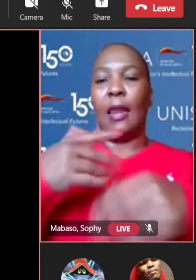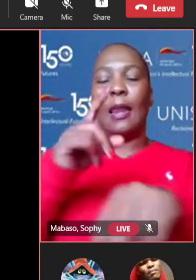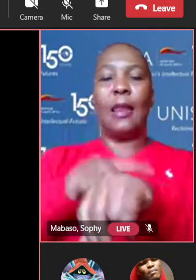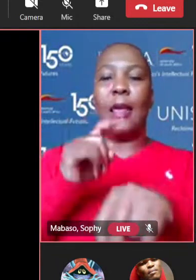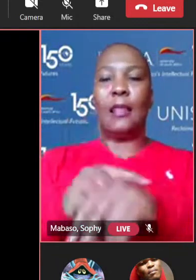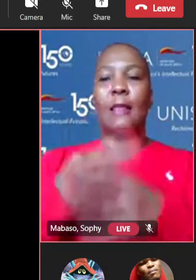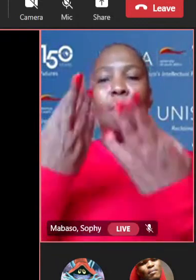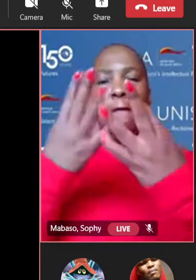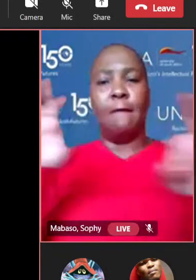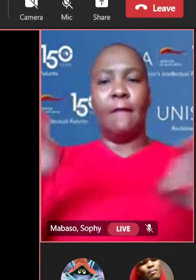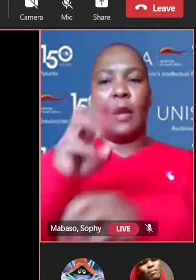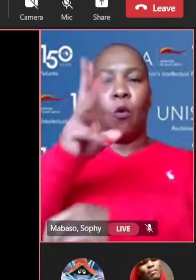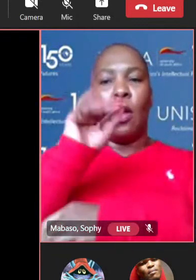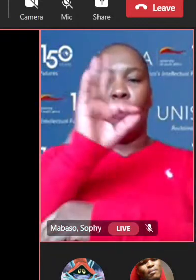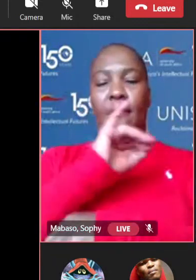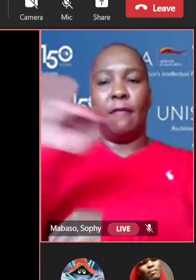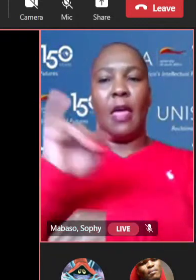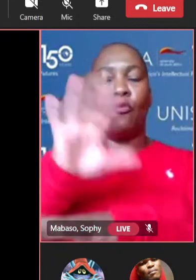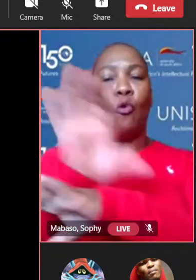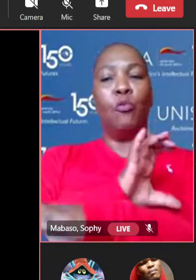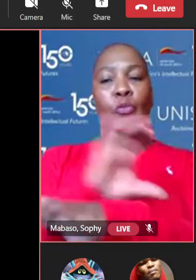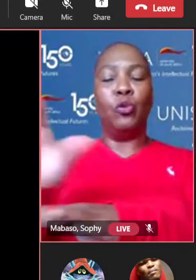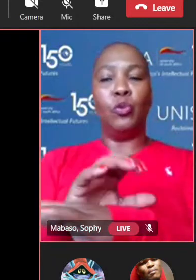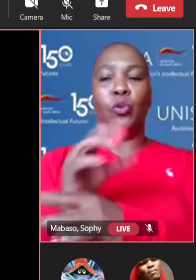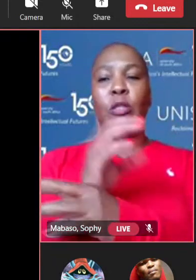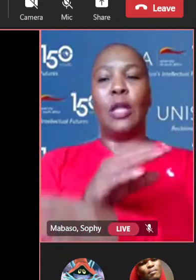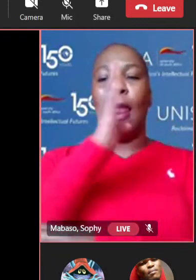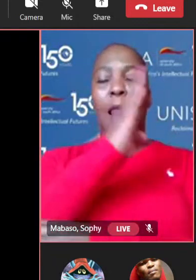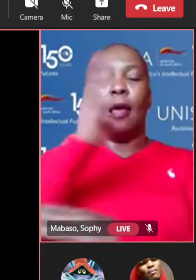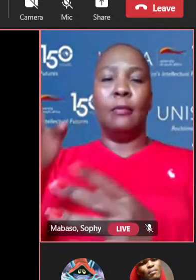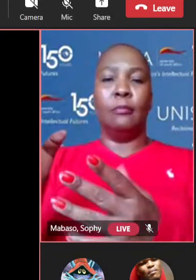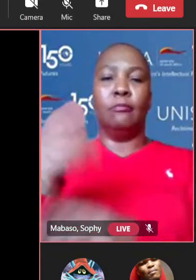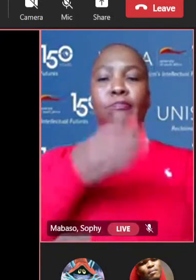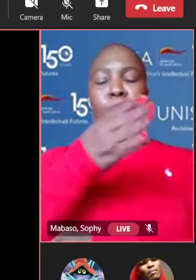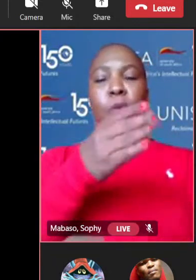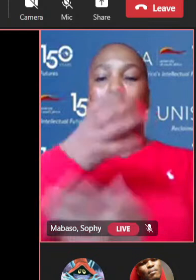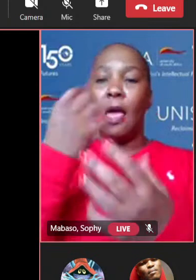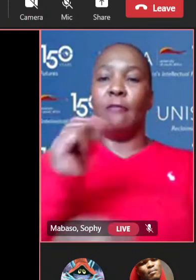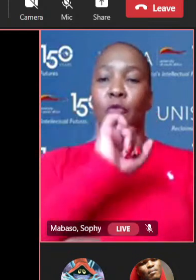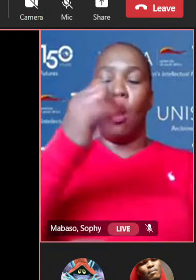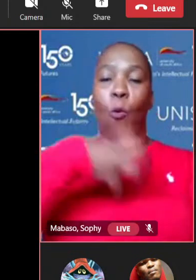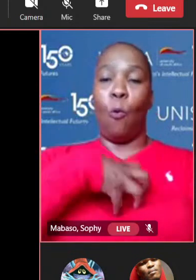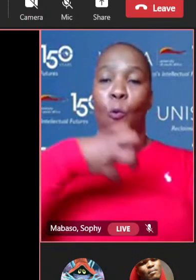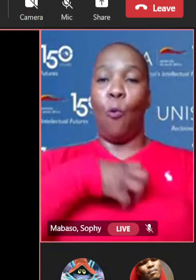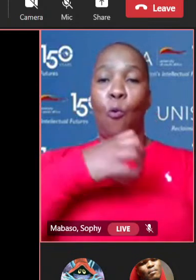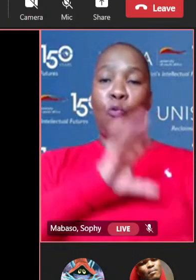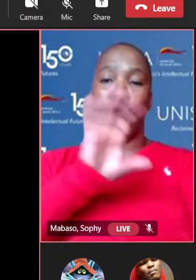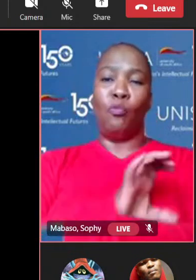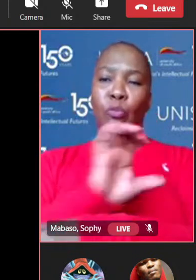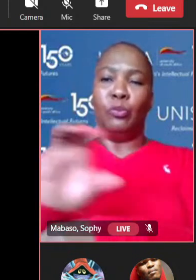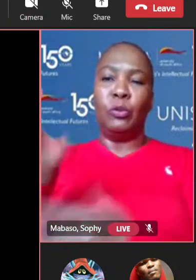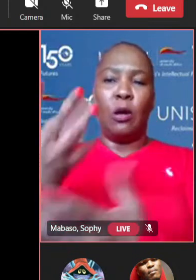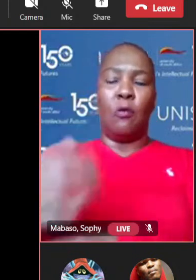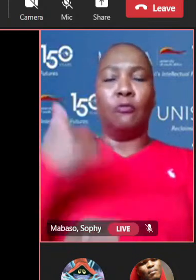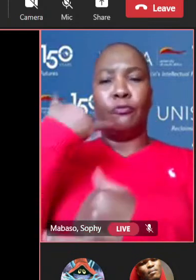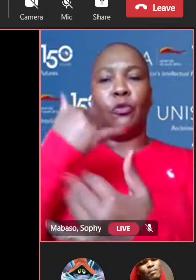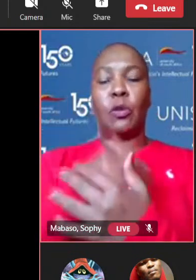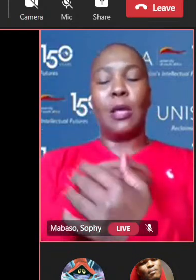Wi-Fi. That means computer lab, free Wi-Fi. If you have your own gadget, you can come to the center, you can access